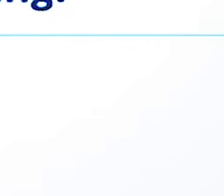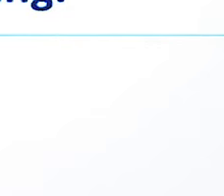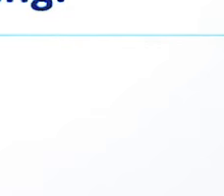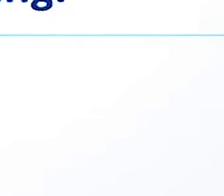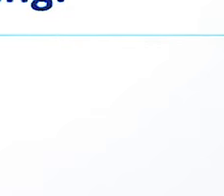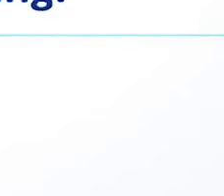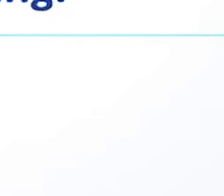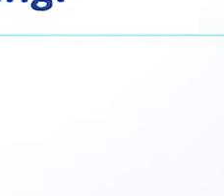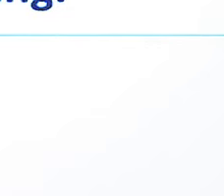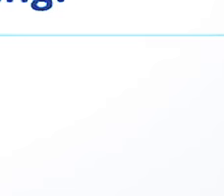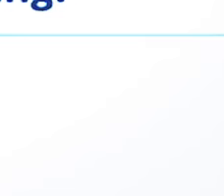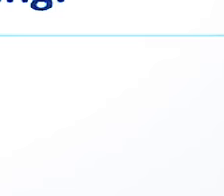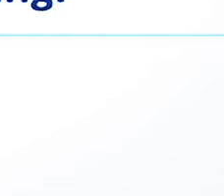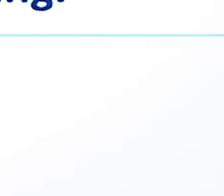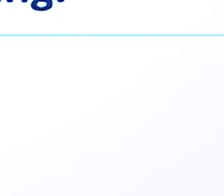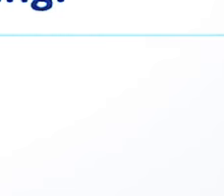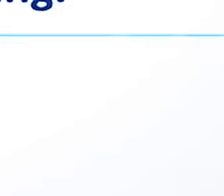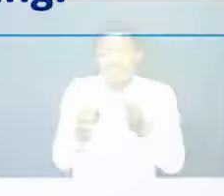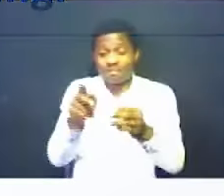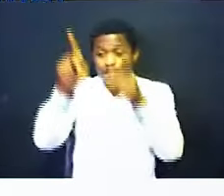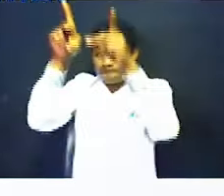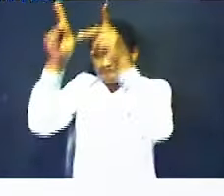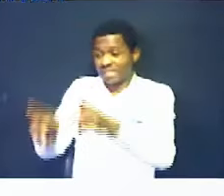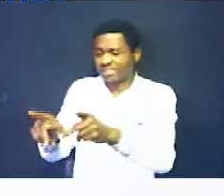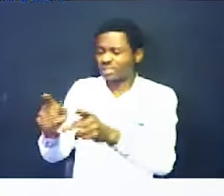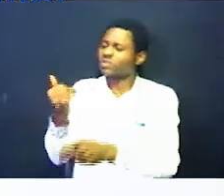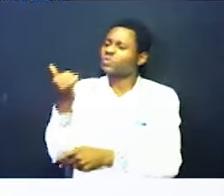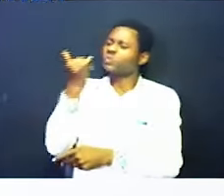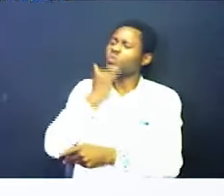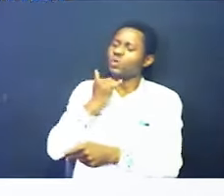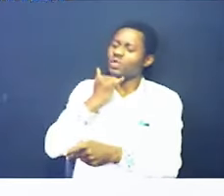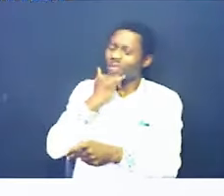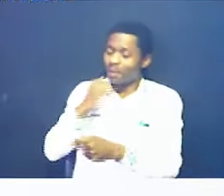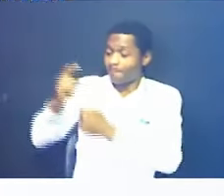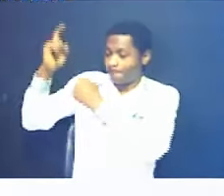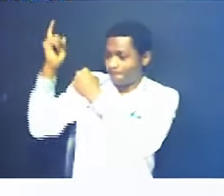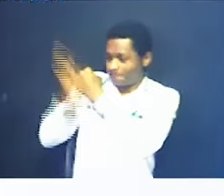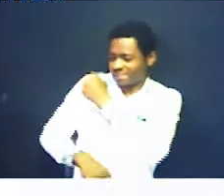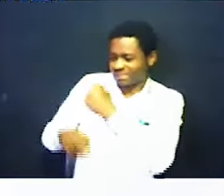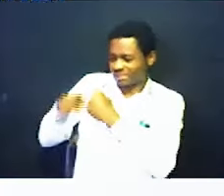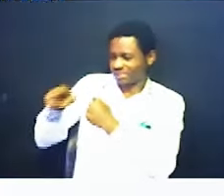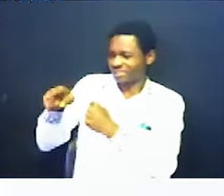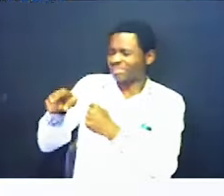training. So you can't say so and say ya twi obi nso aso.